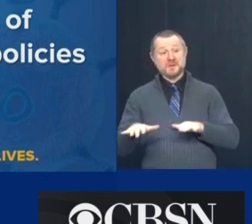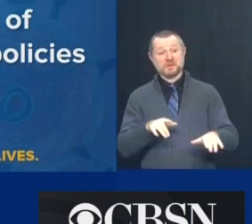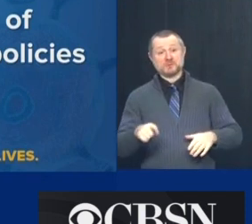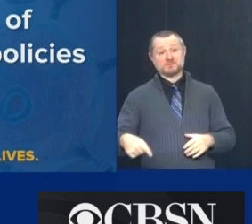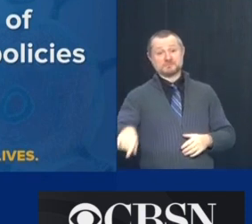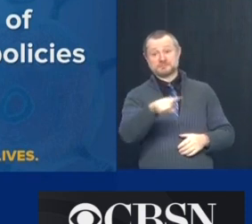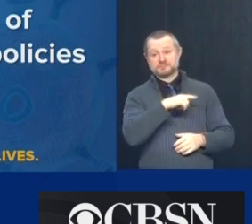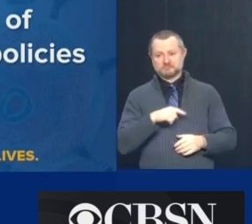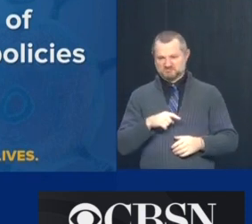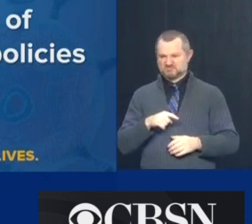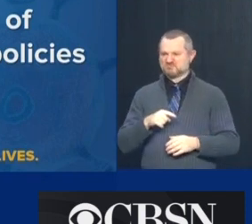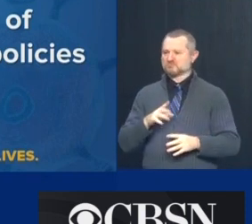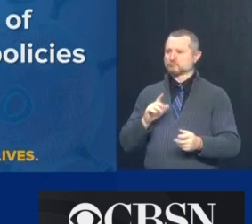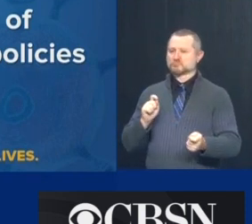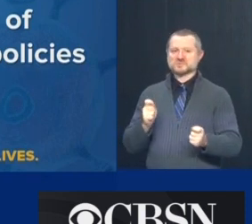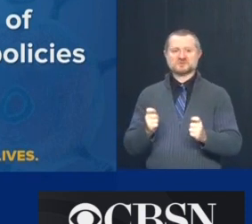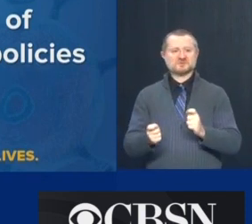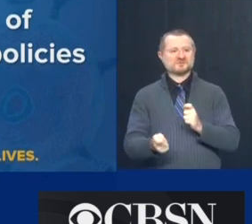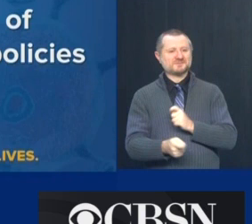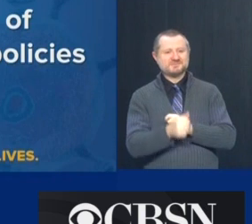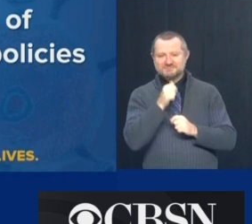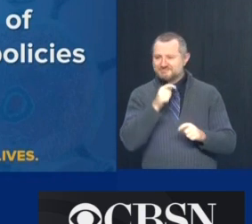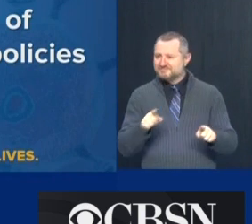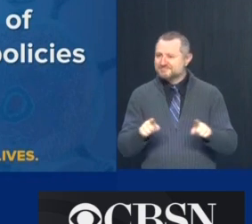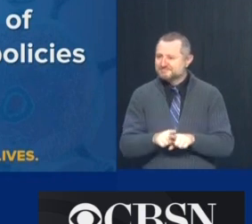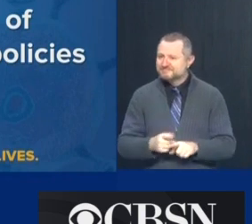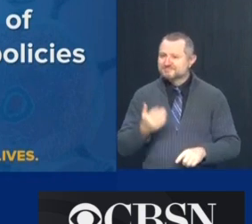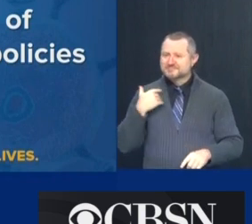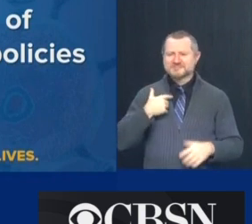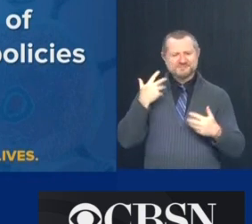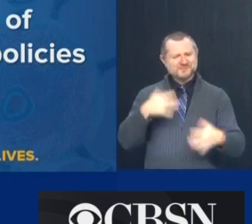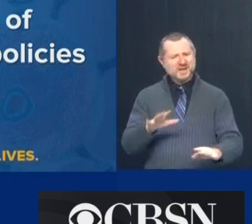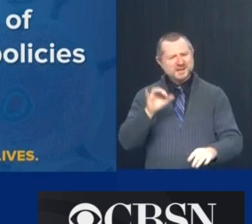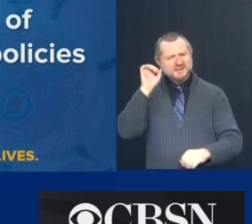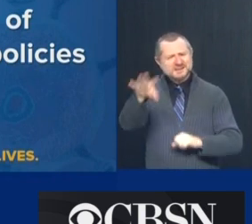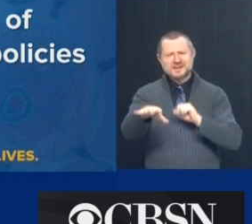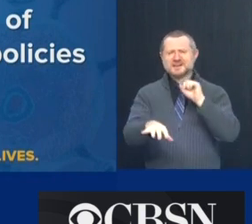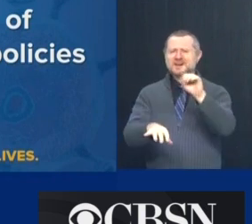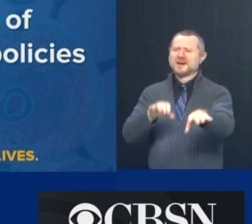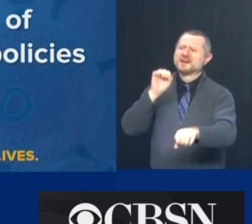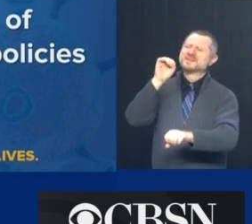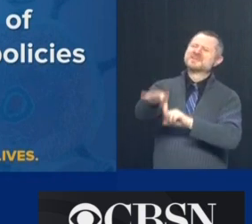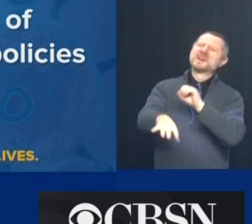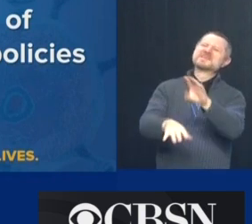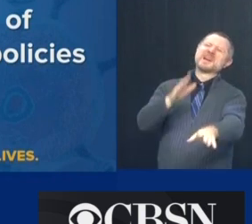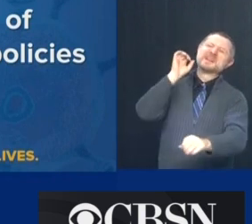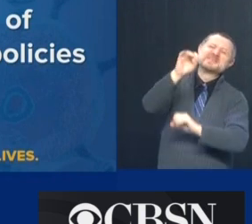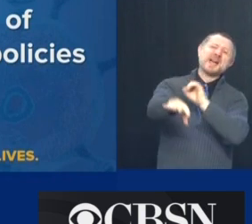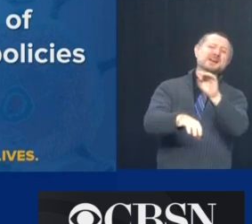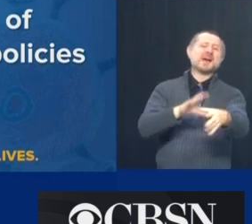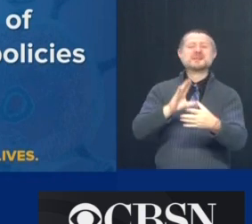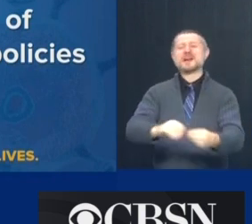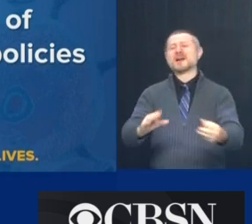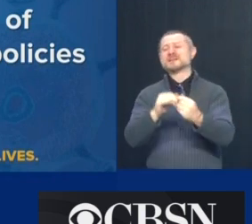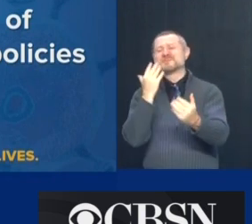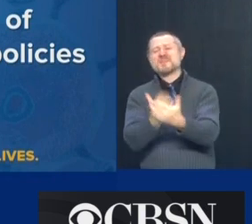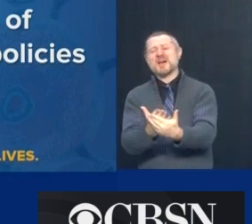people. They've been informed, they've been educated, they've learned, they've changed their